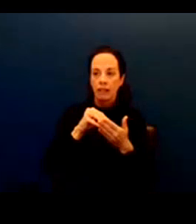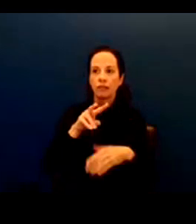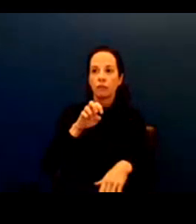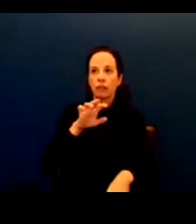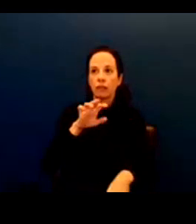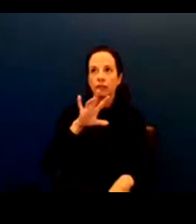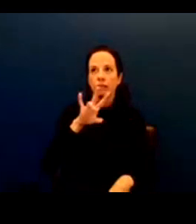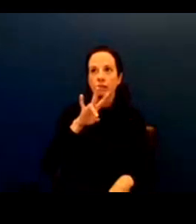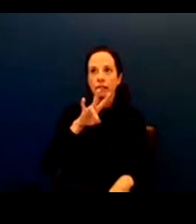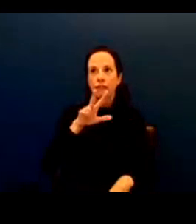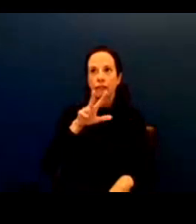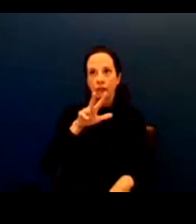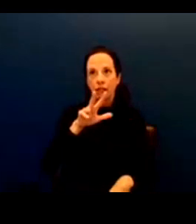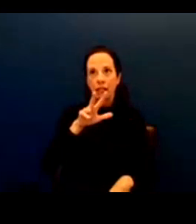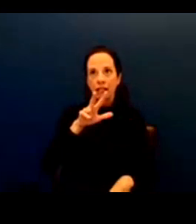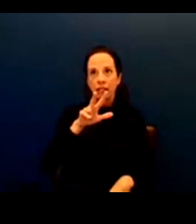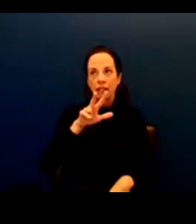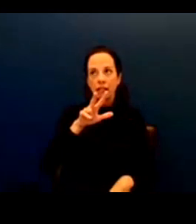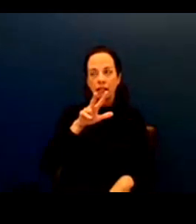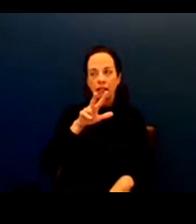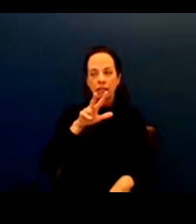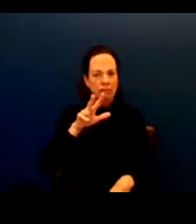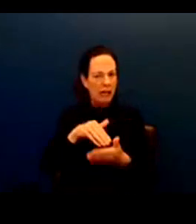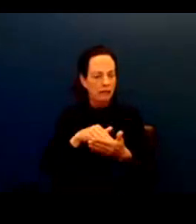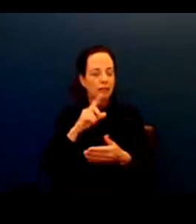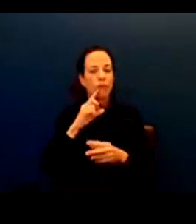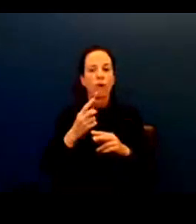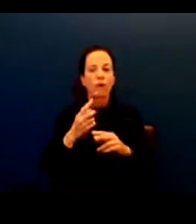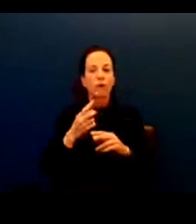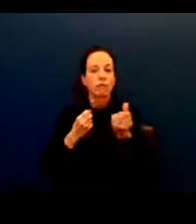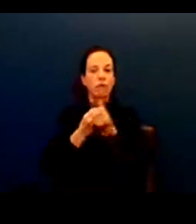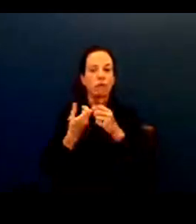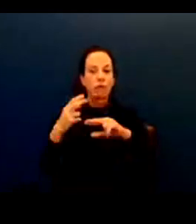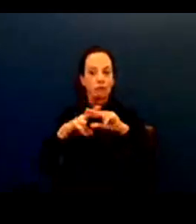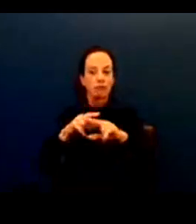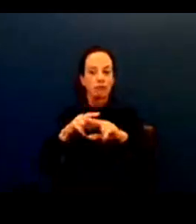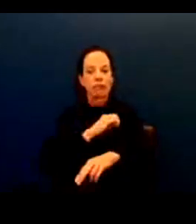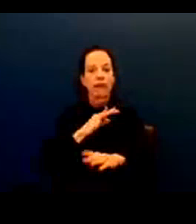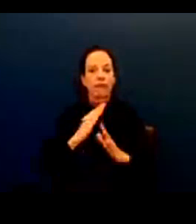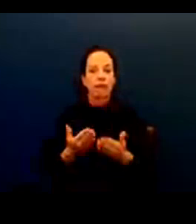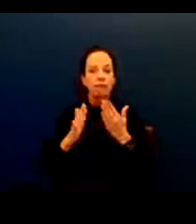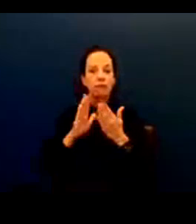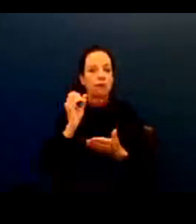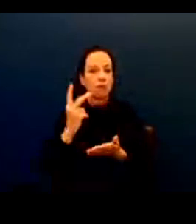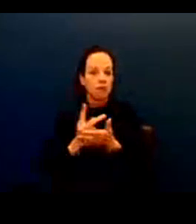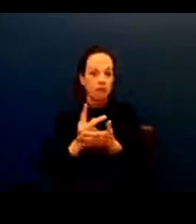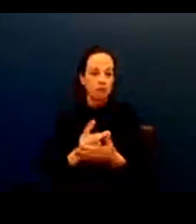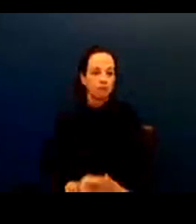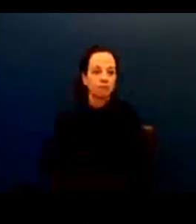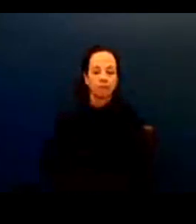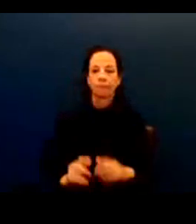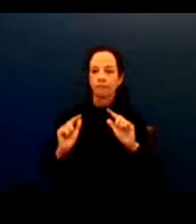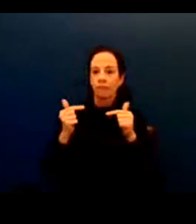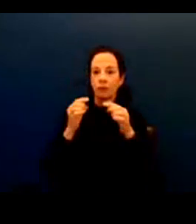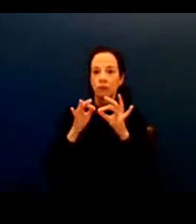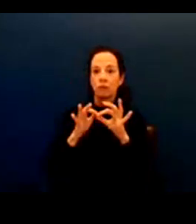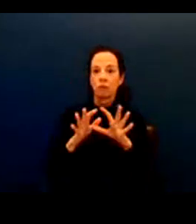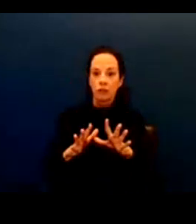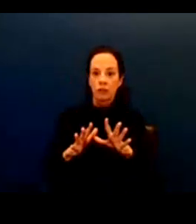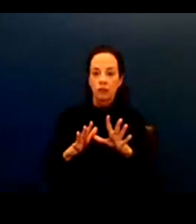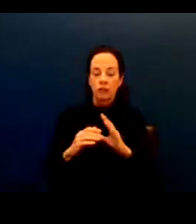15,273 million to support the increase. Staff recommends your approval. All right, thank you, Lori. Let's